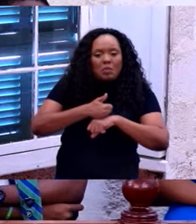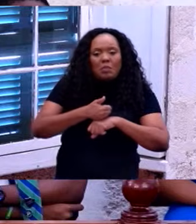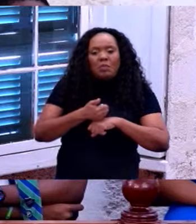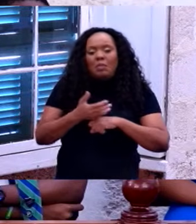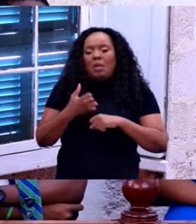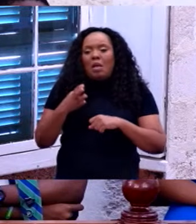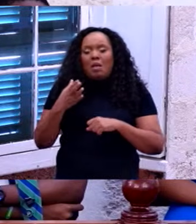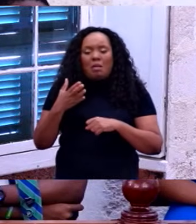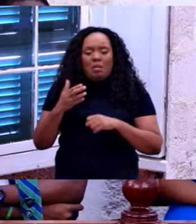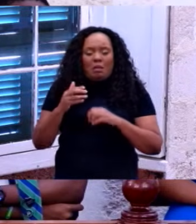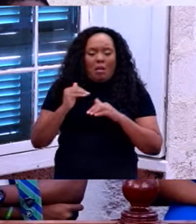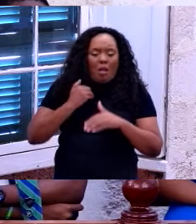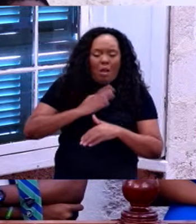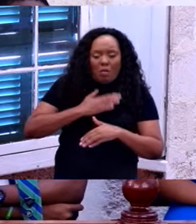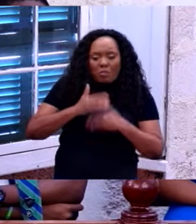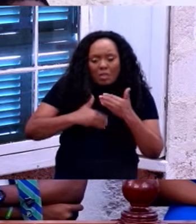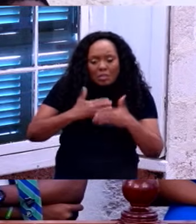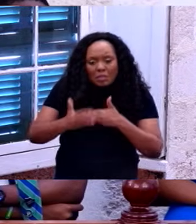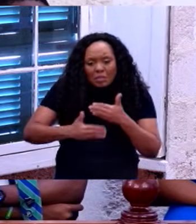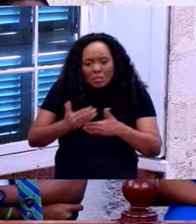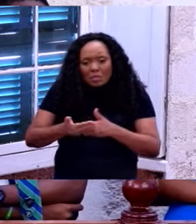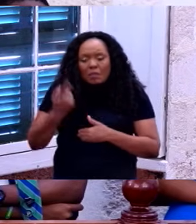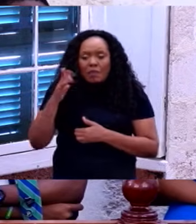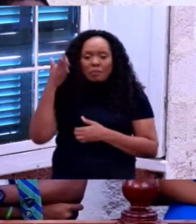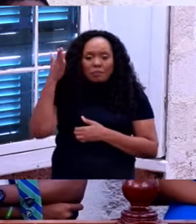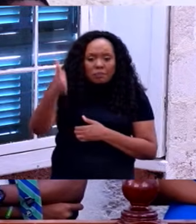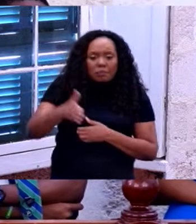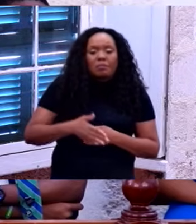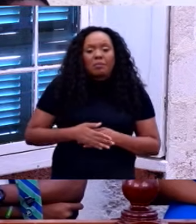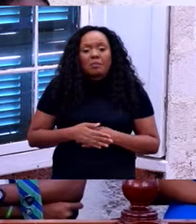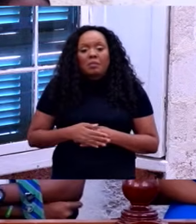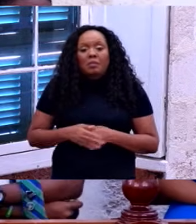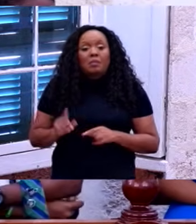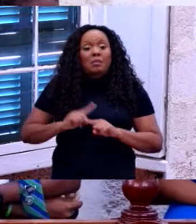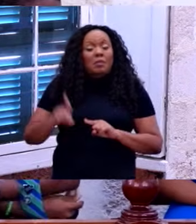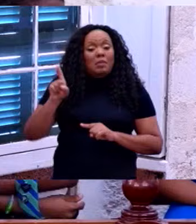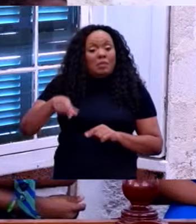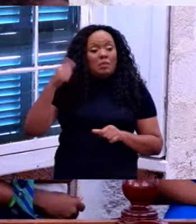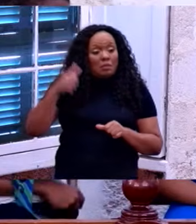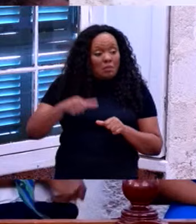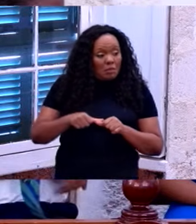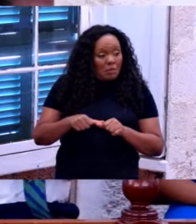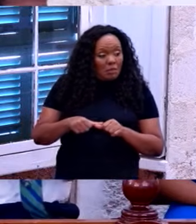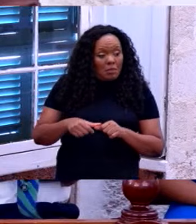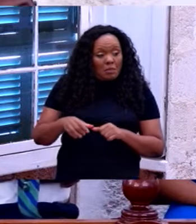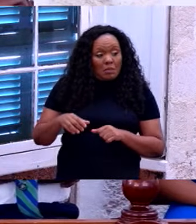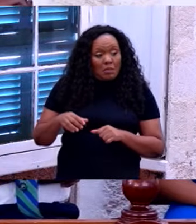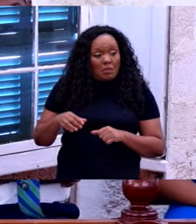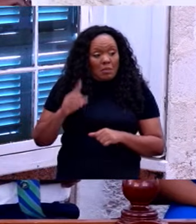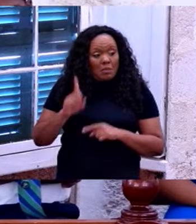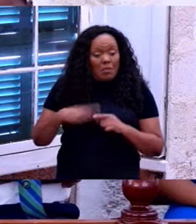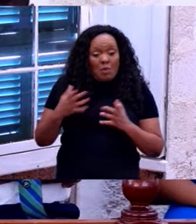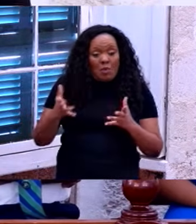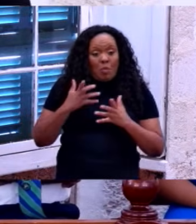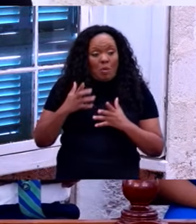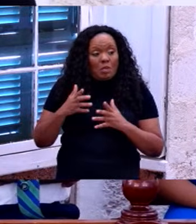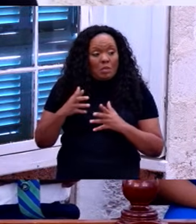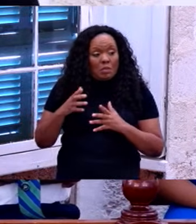prosperity as such. And in the case of a speaker, we need to be mindful of what we are seeking to do